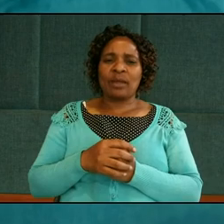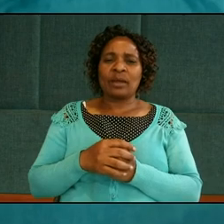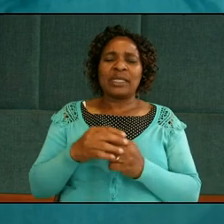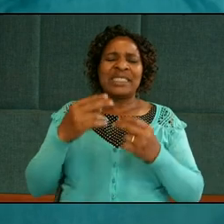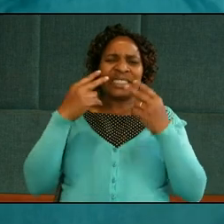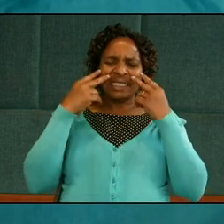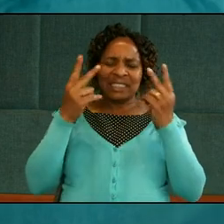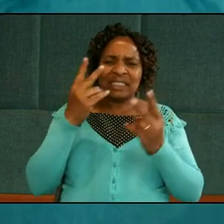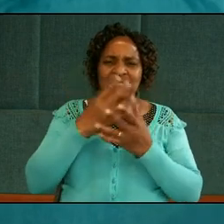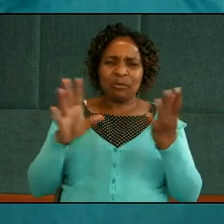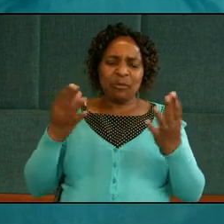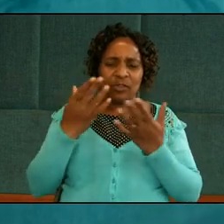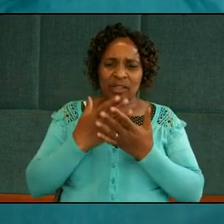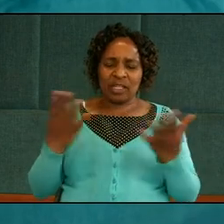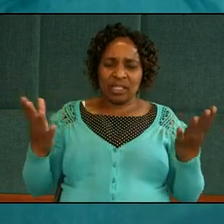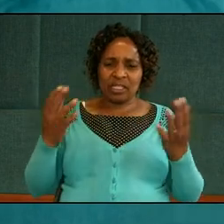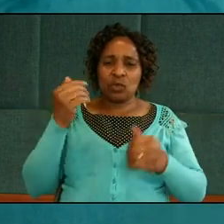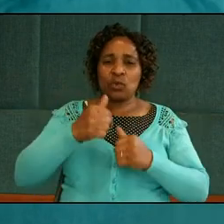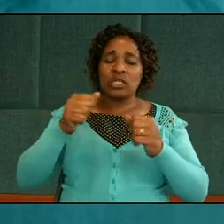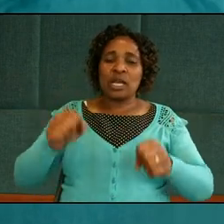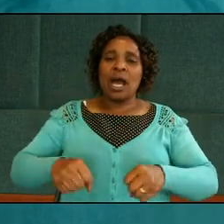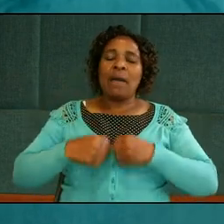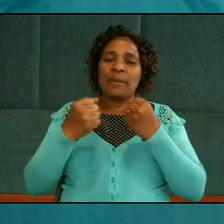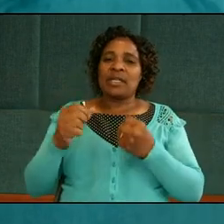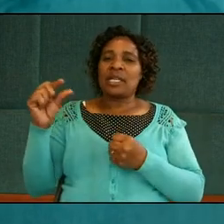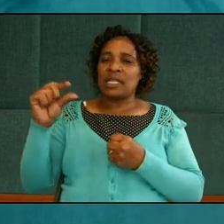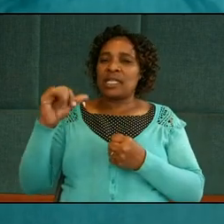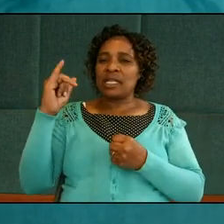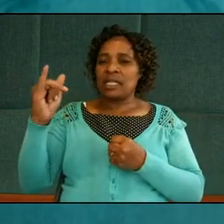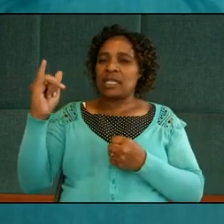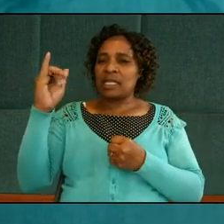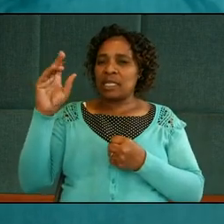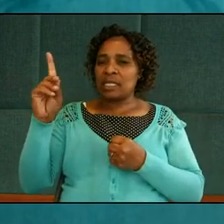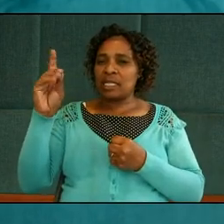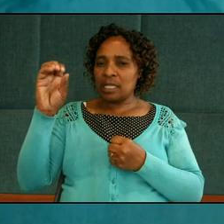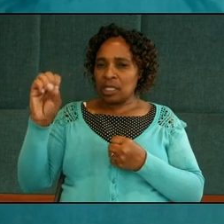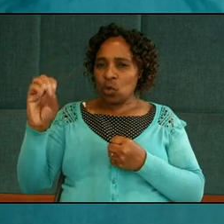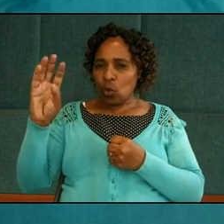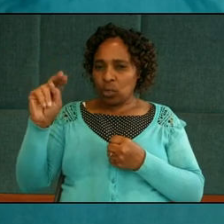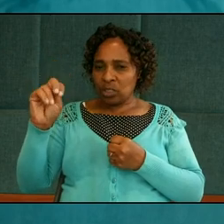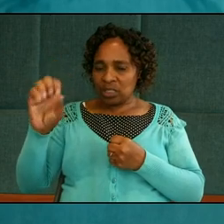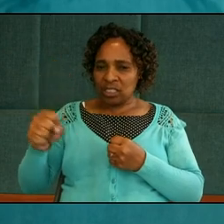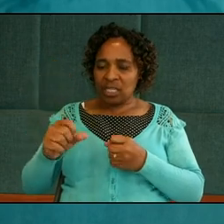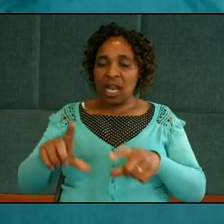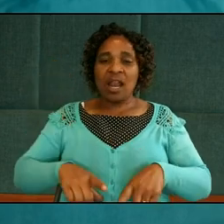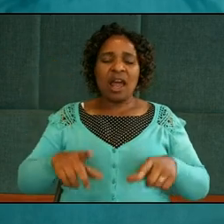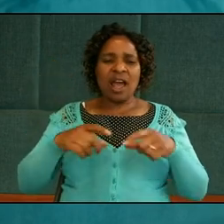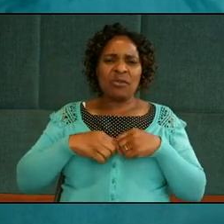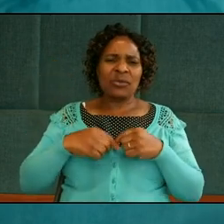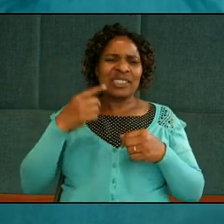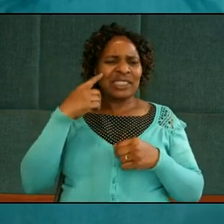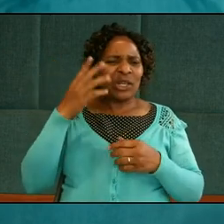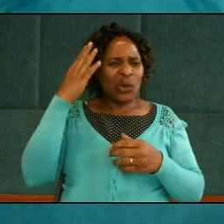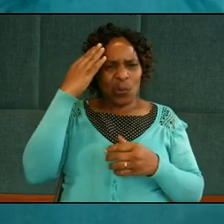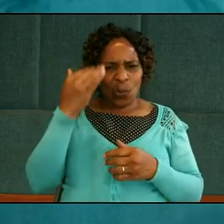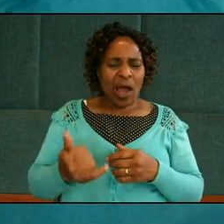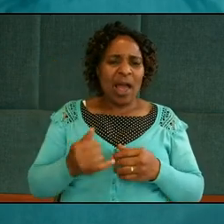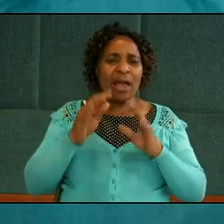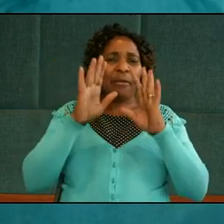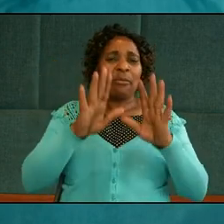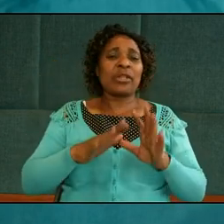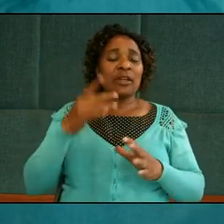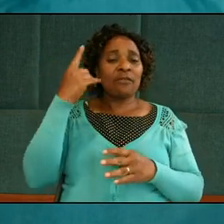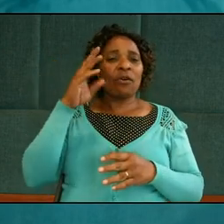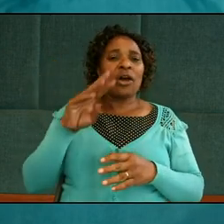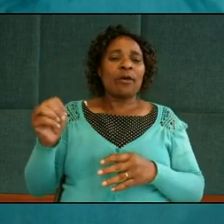see some of the things that happened in Gideon's life to actually show us why it was very important for him to